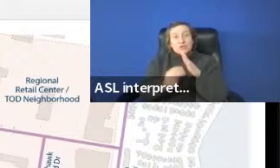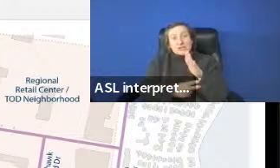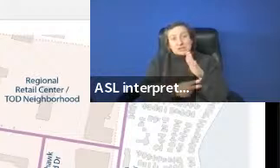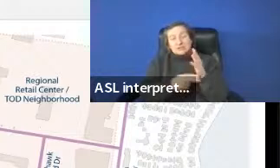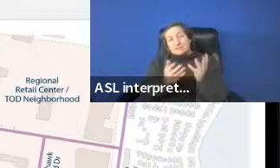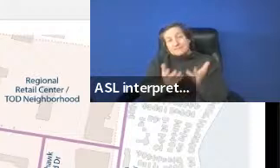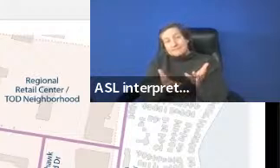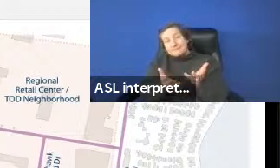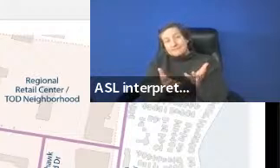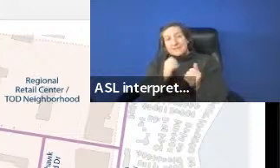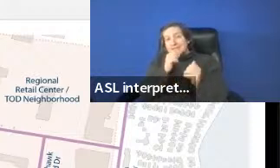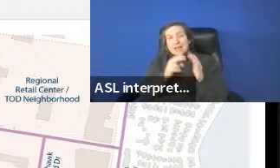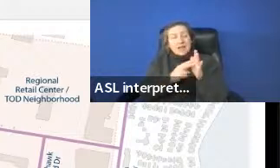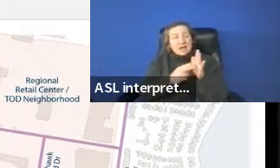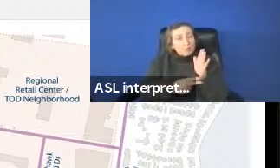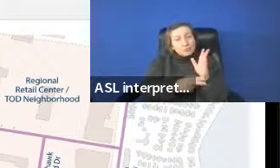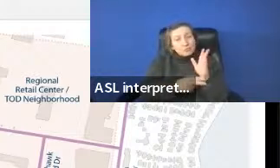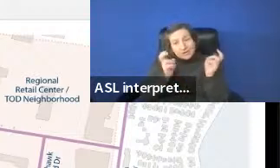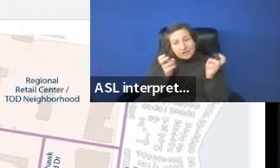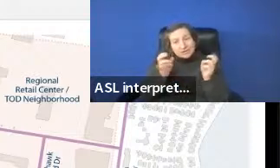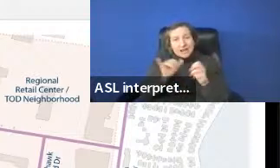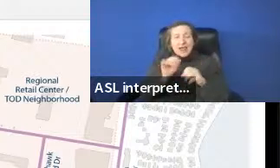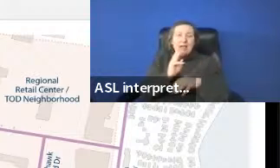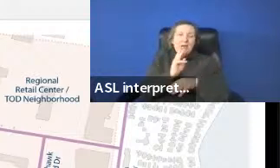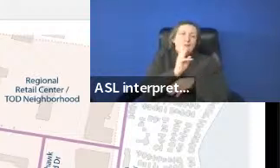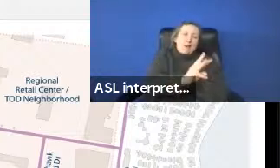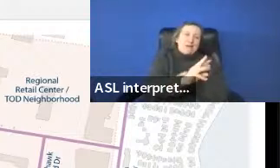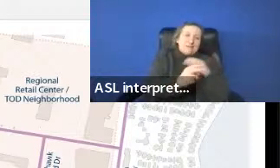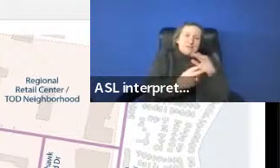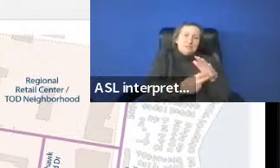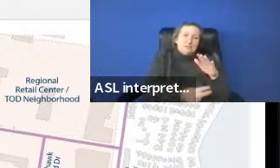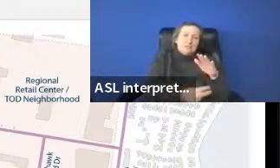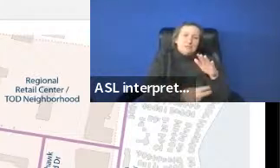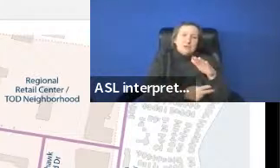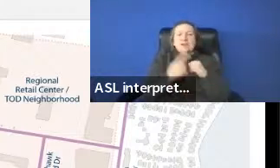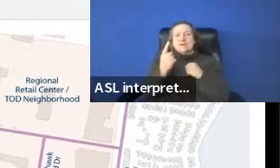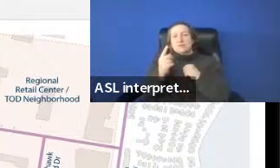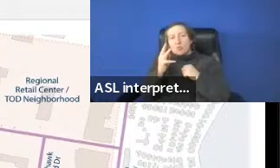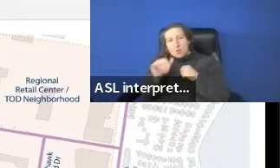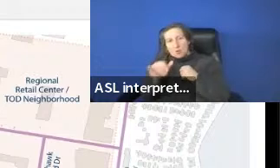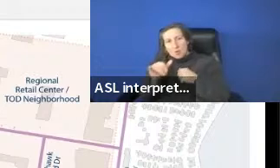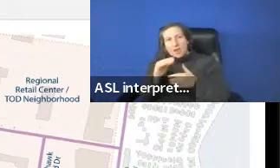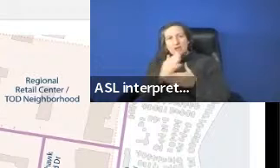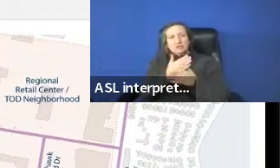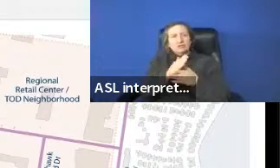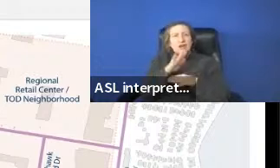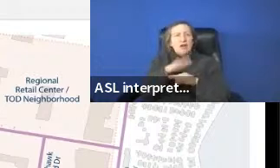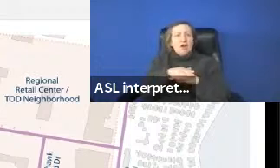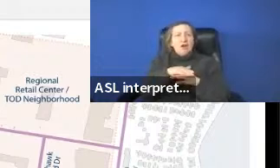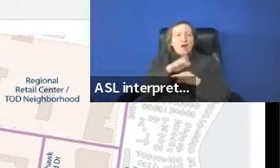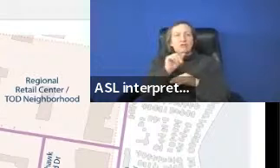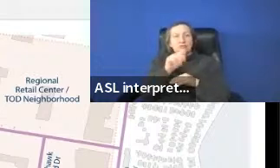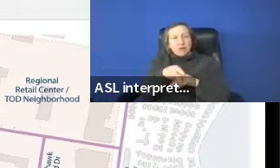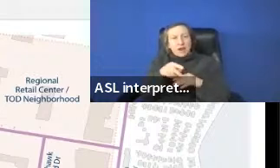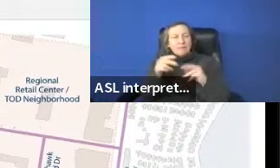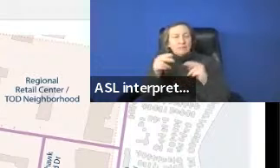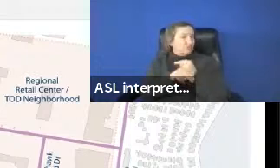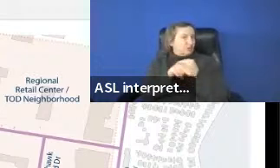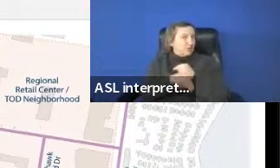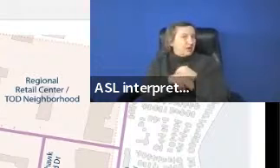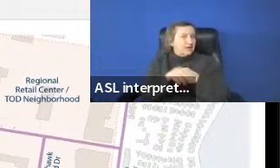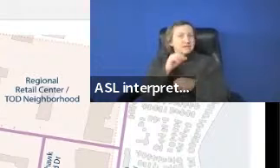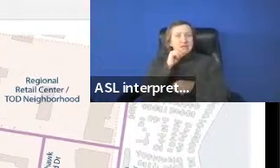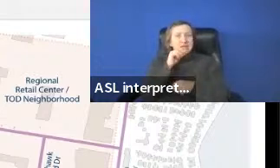it's not a bridge in the sense that the west arterial bridge is at all. It's one way. You're sharing the on-ramp for the freeway. It doesn't